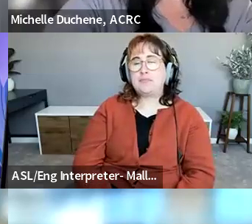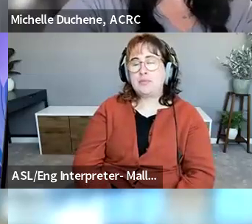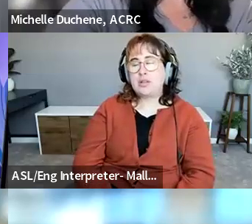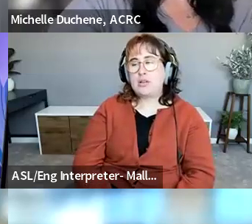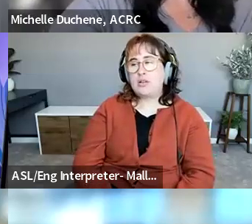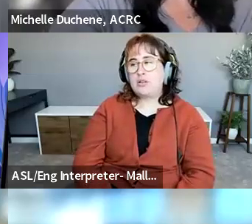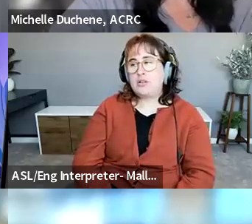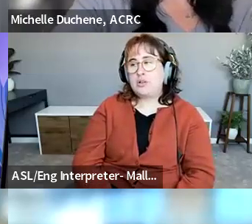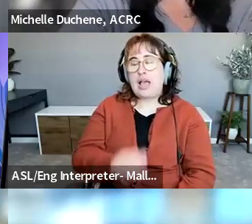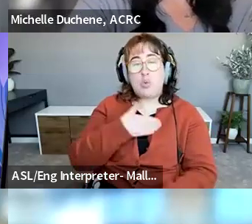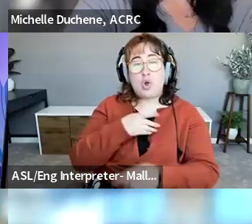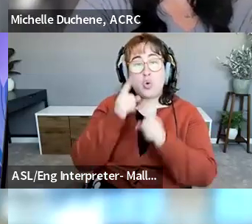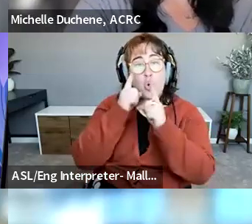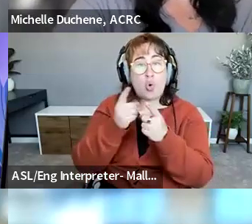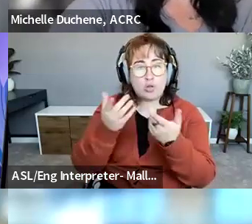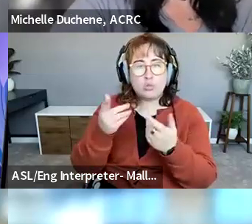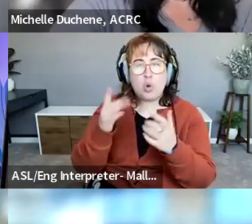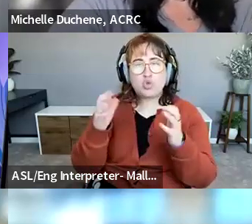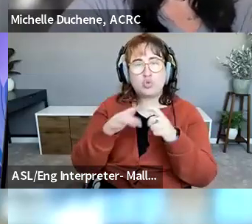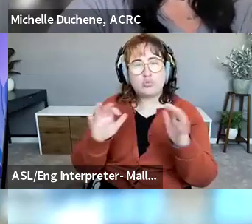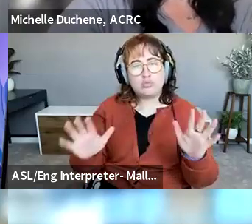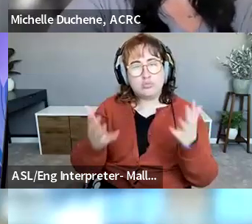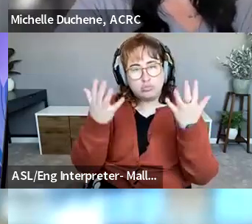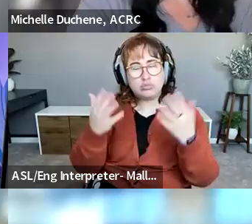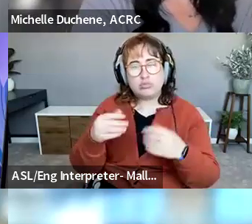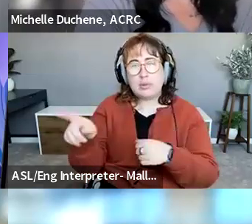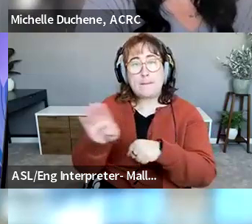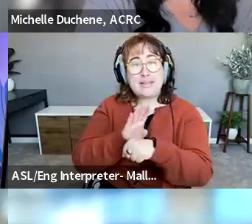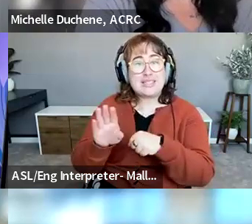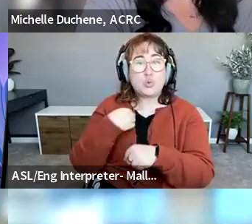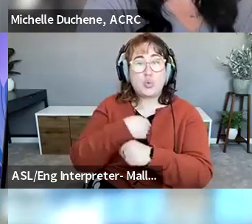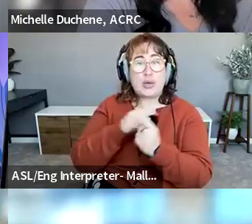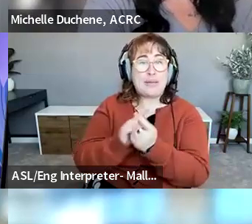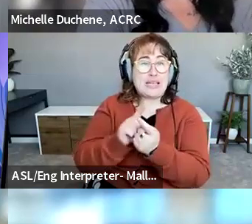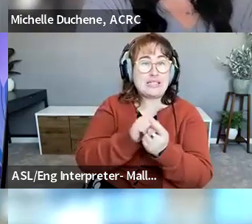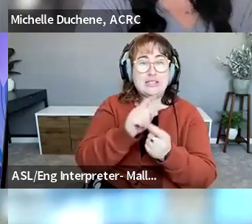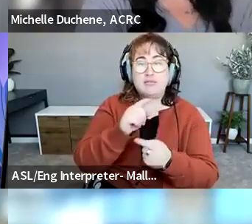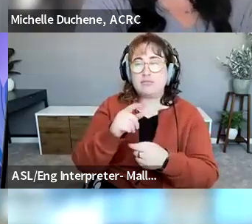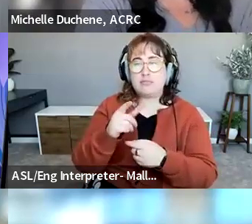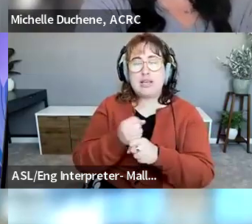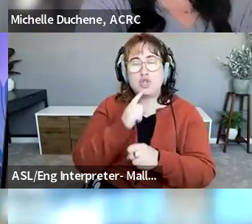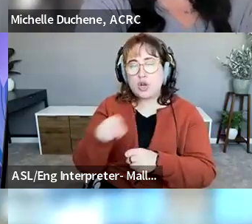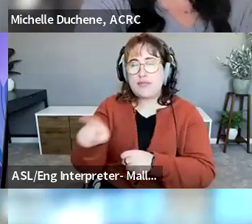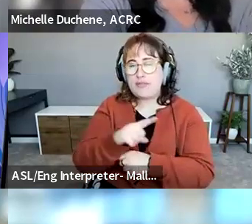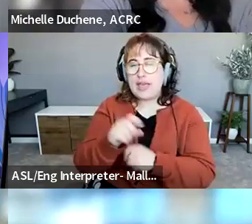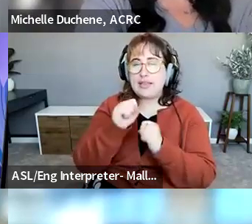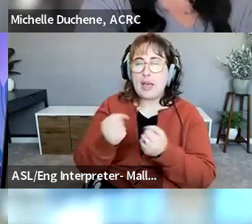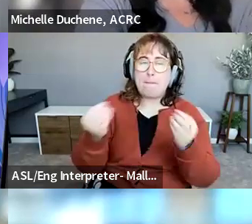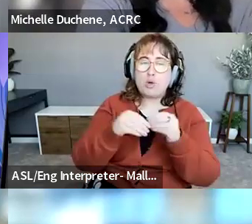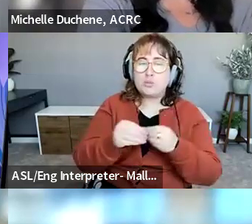really to hopefully enable a lot of the businesses that we bump into running smoother and more